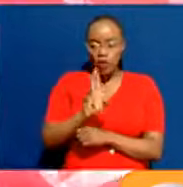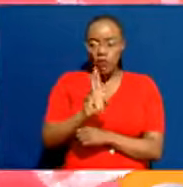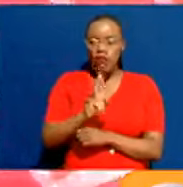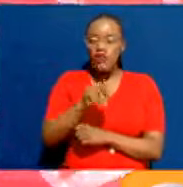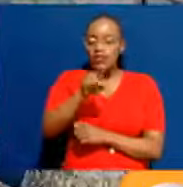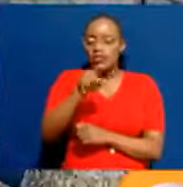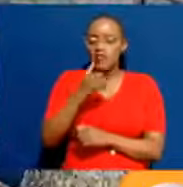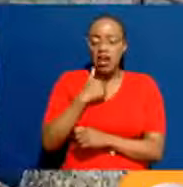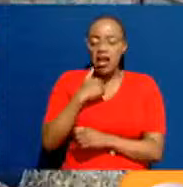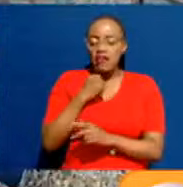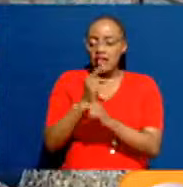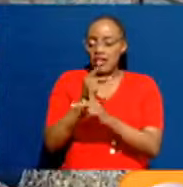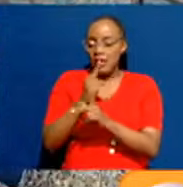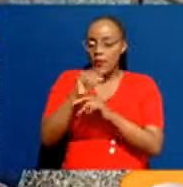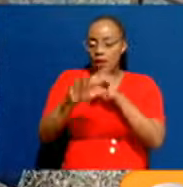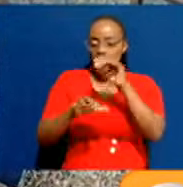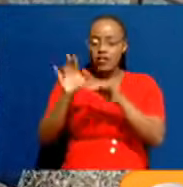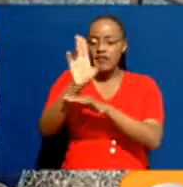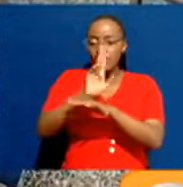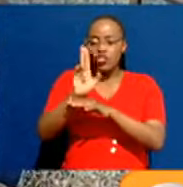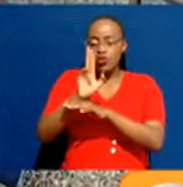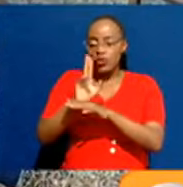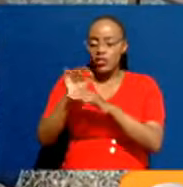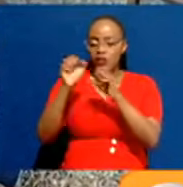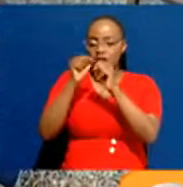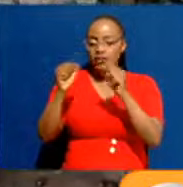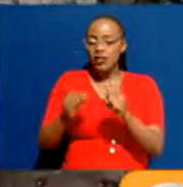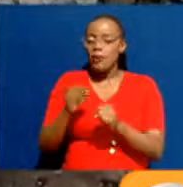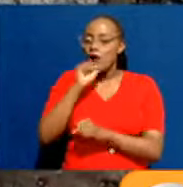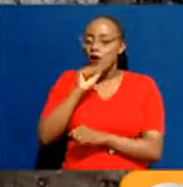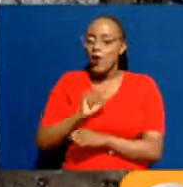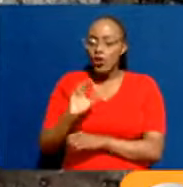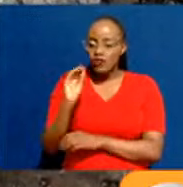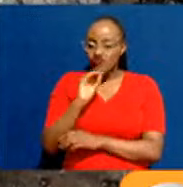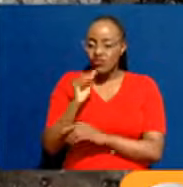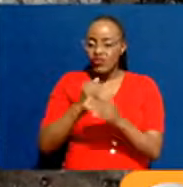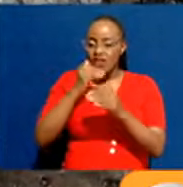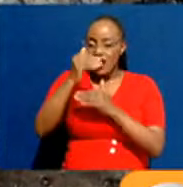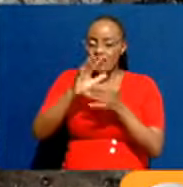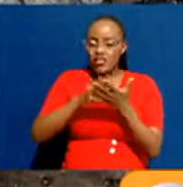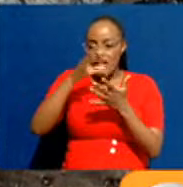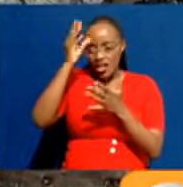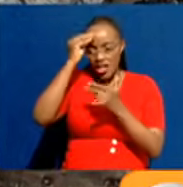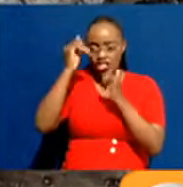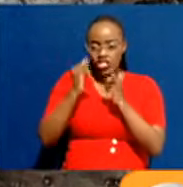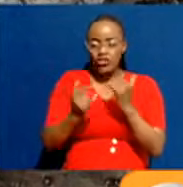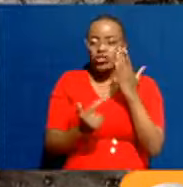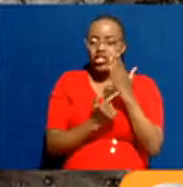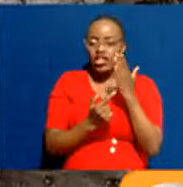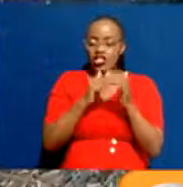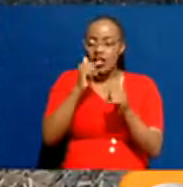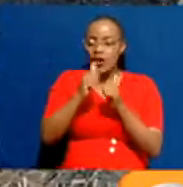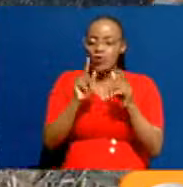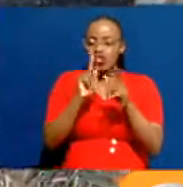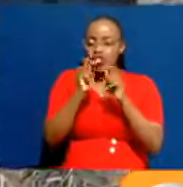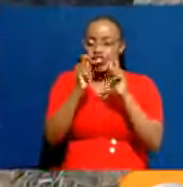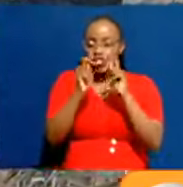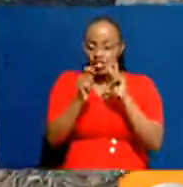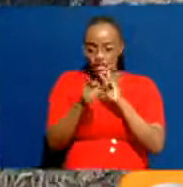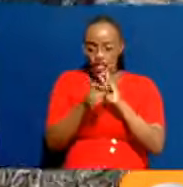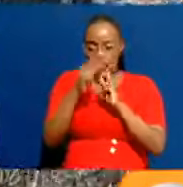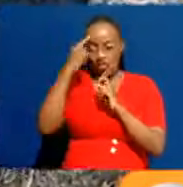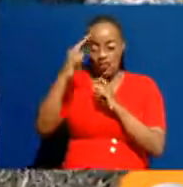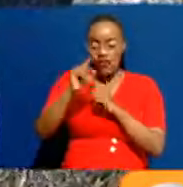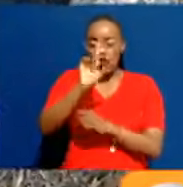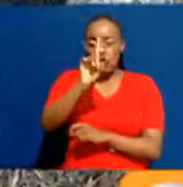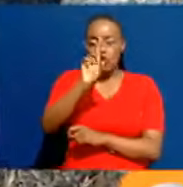He no longer rears his livestock using traditional systems, having learnt about a new technology set to change breeding of the